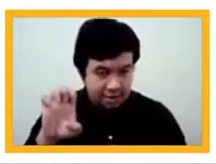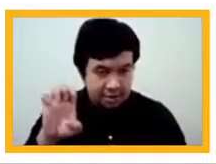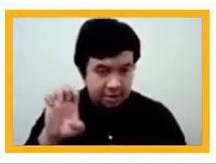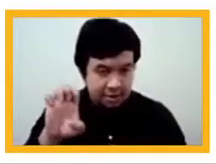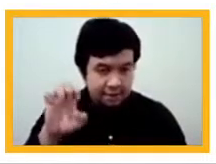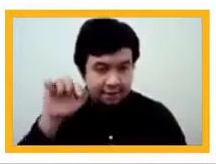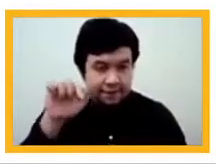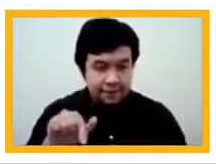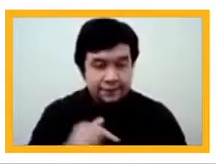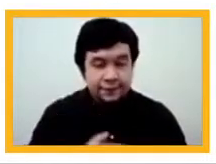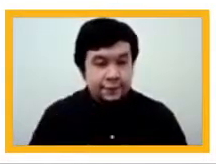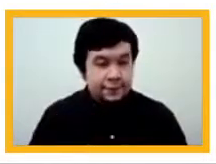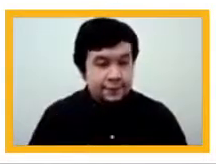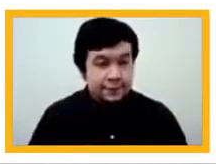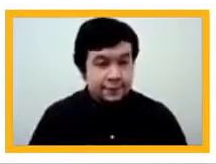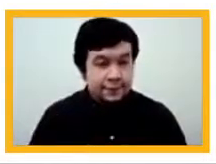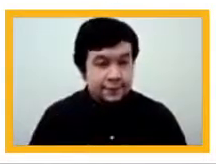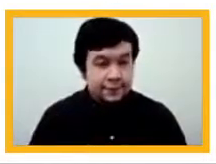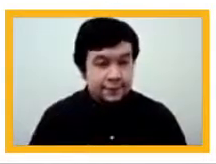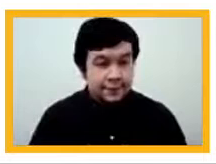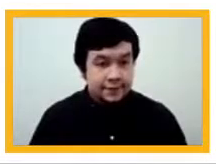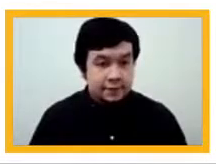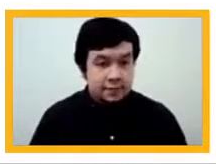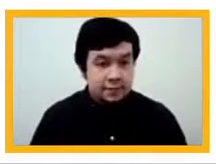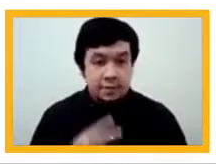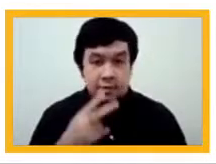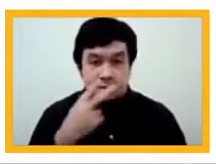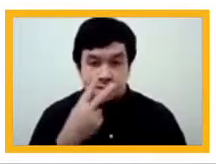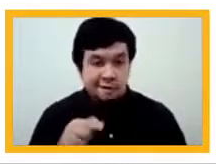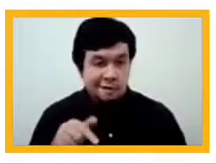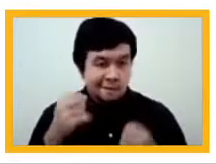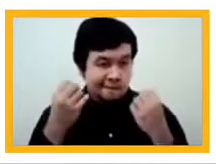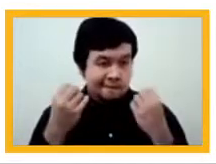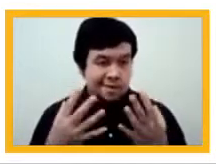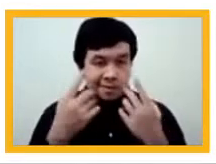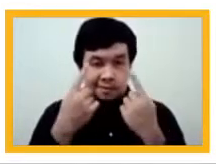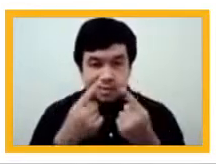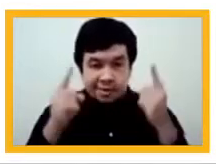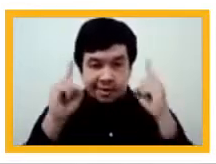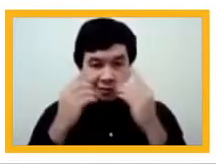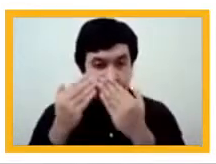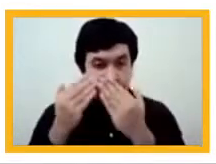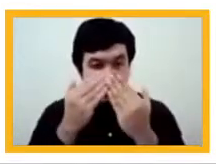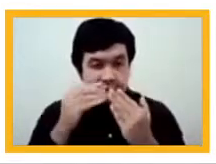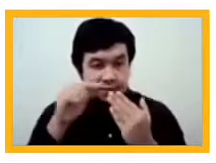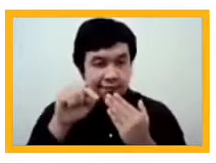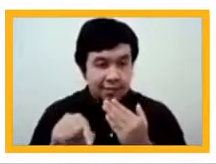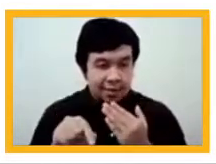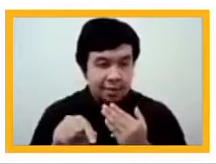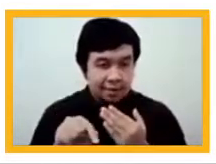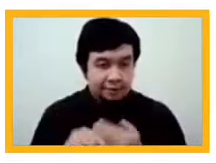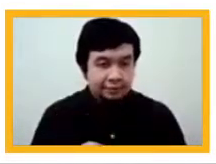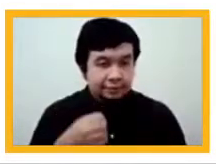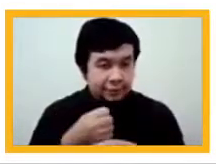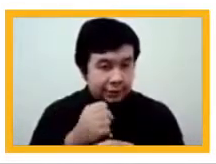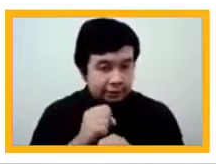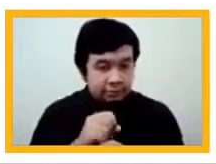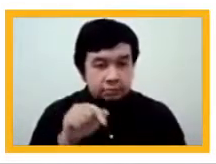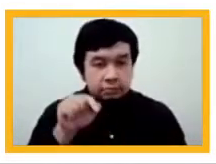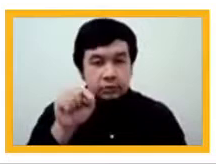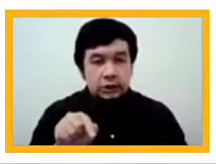And many university create new software plus X education in all